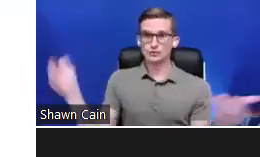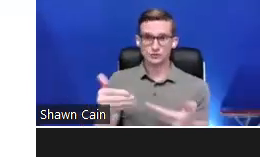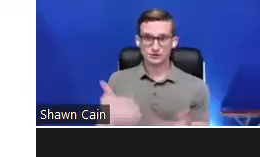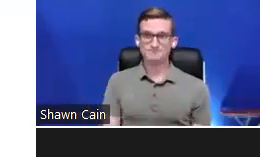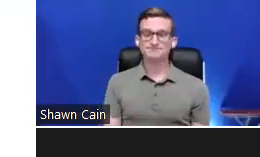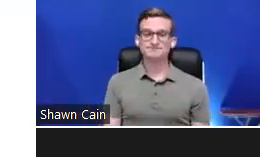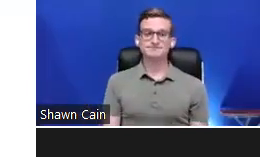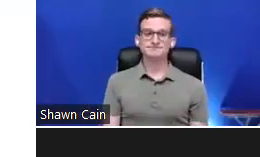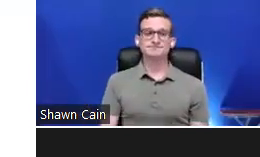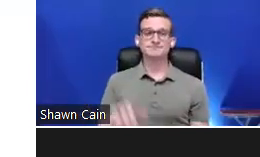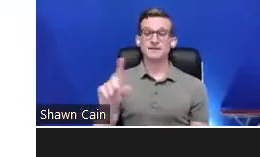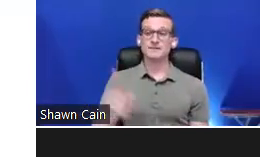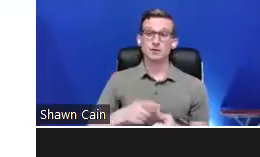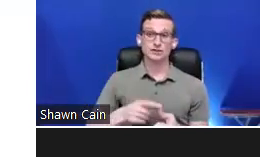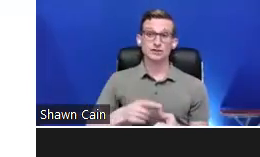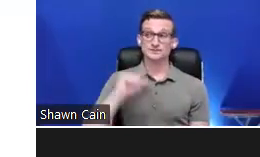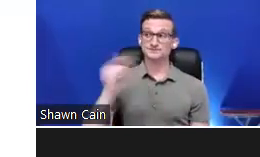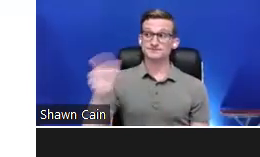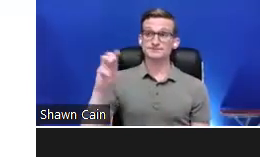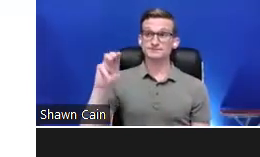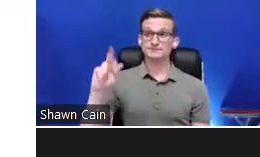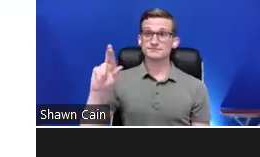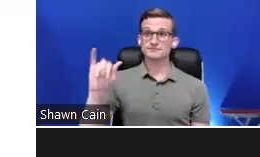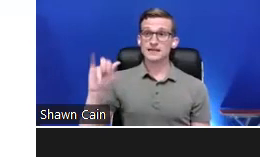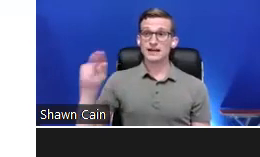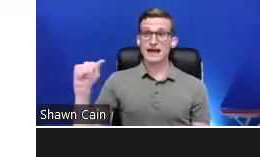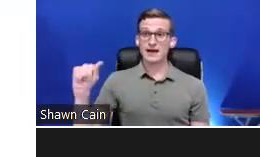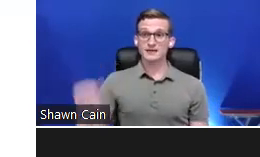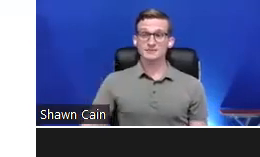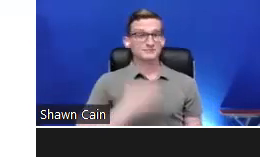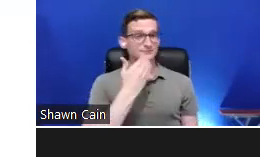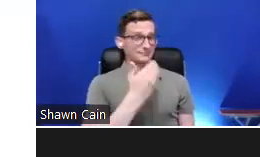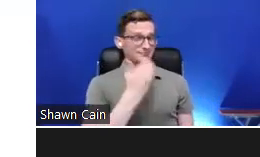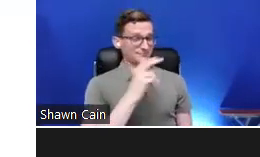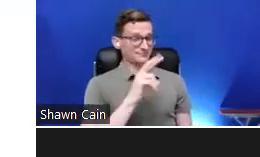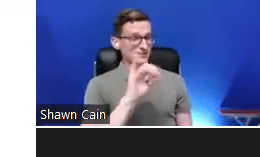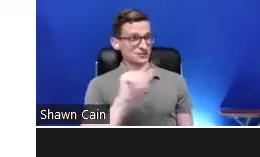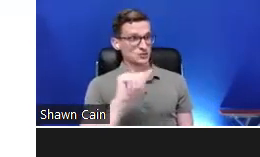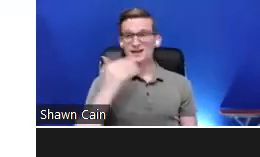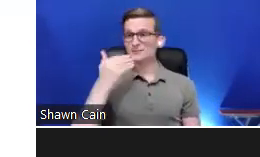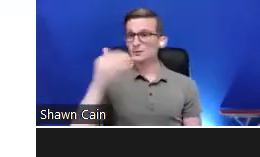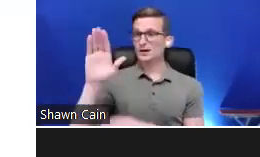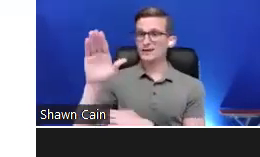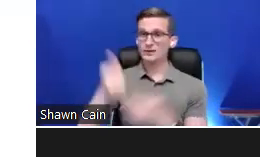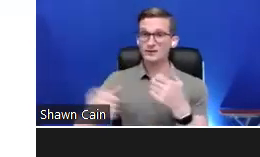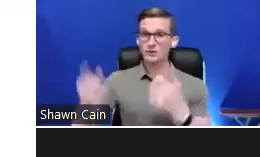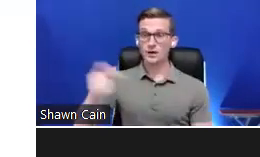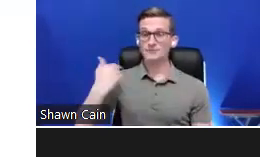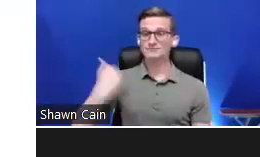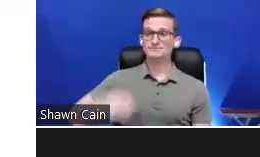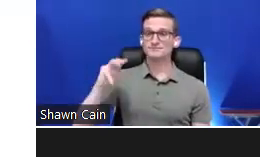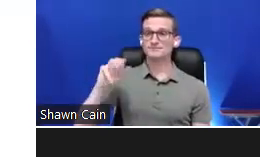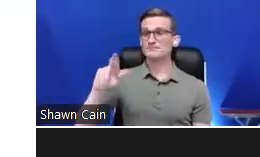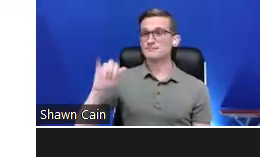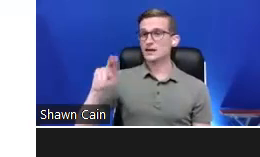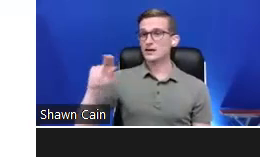will start with Mariana. Thank you, Victoria. Good afternoon, everyone. My name is Mariana Sears.